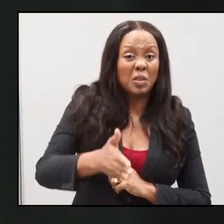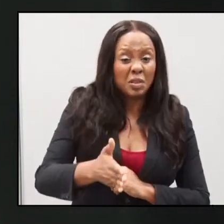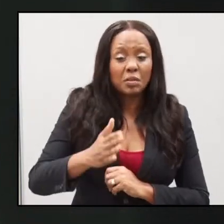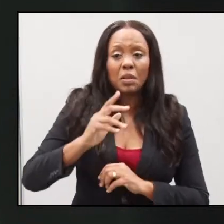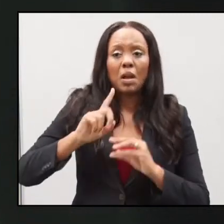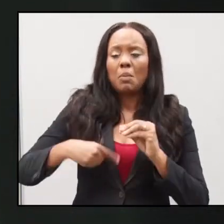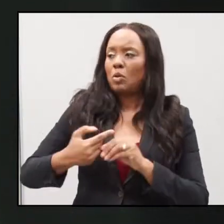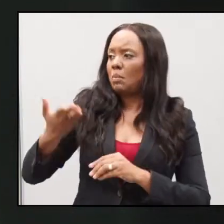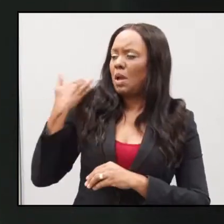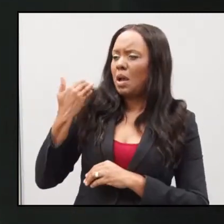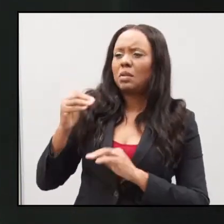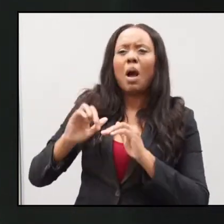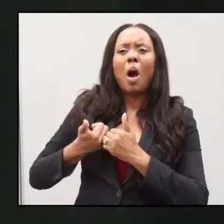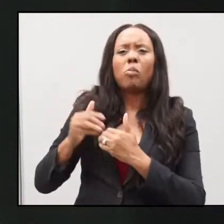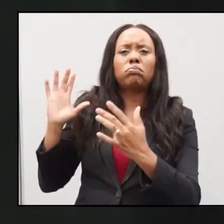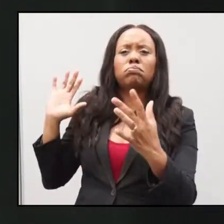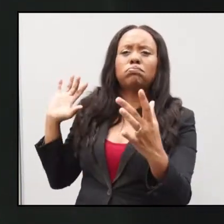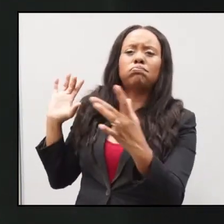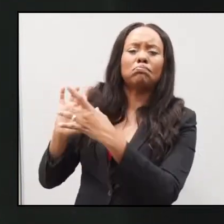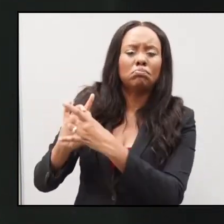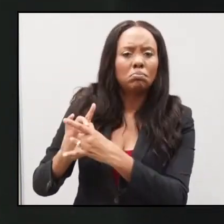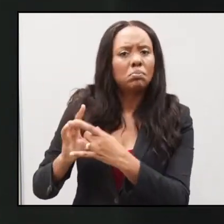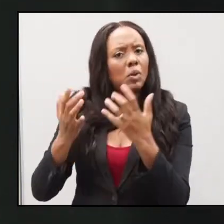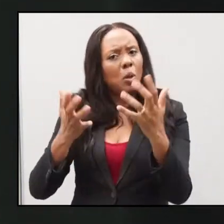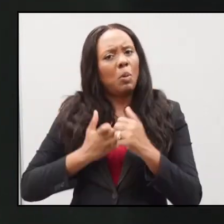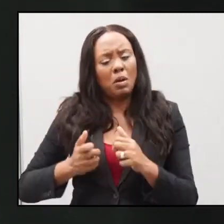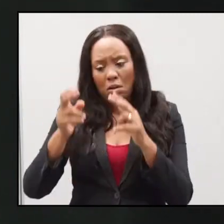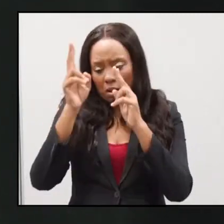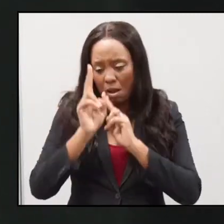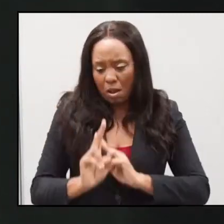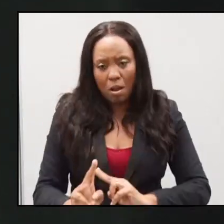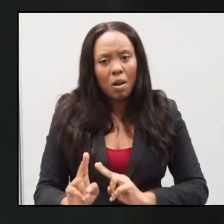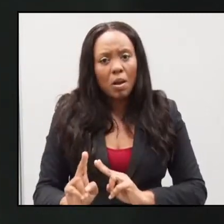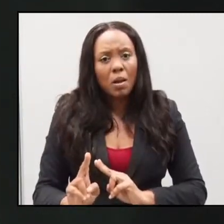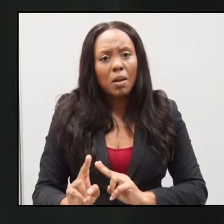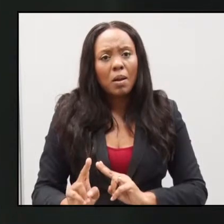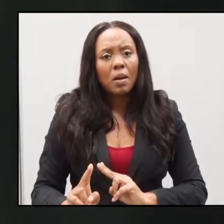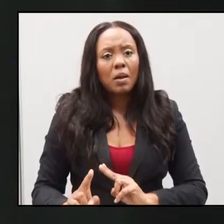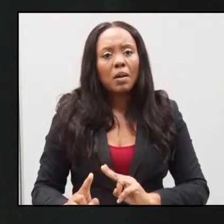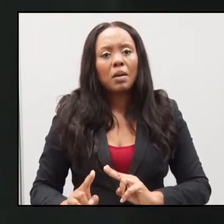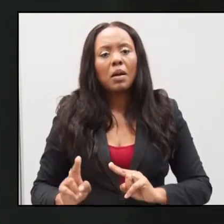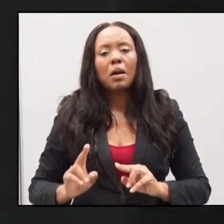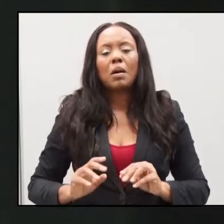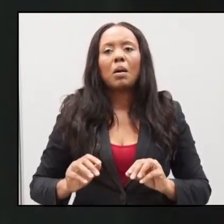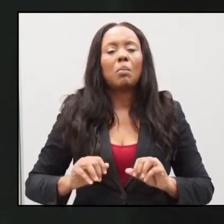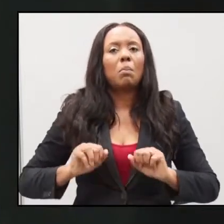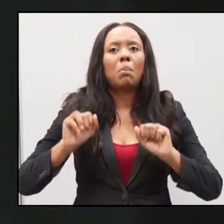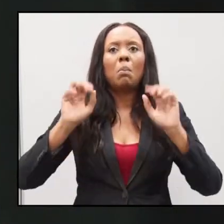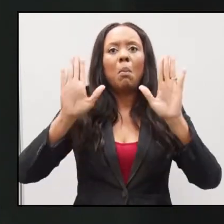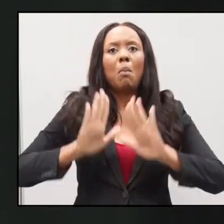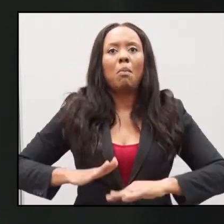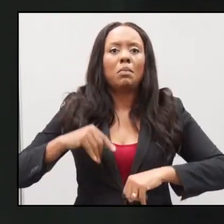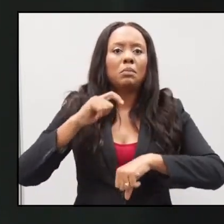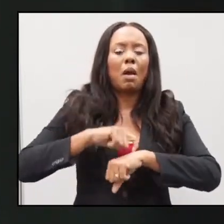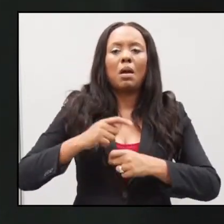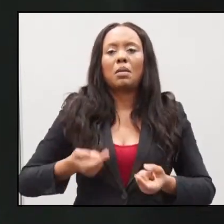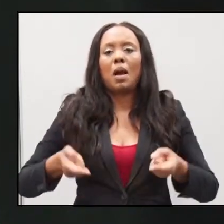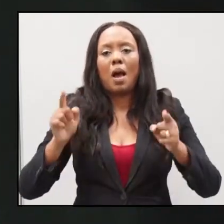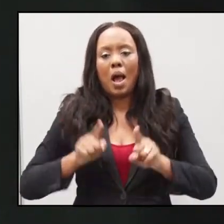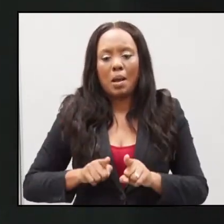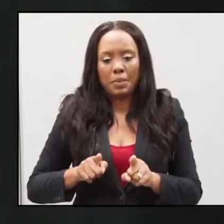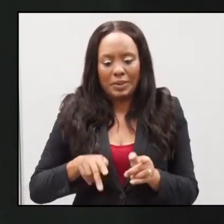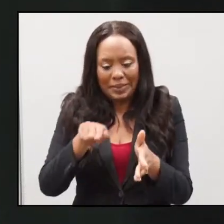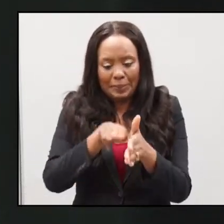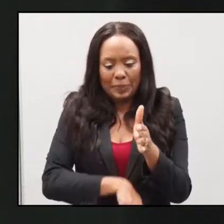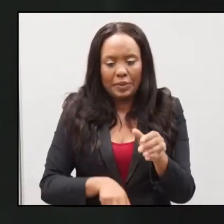about honoring the extraordinary moment that has happened, that this site was not plowed,